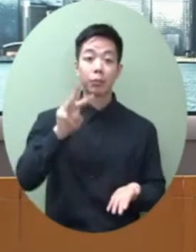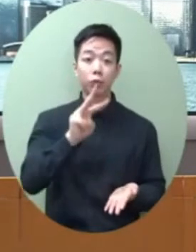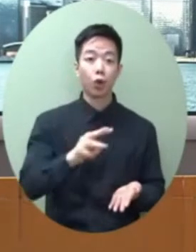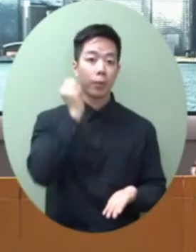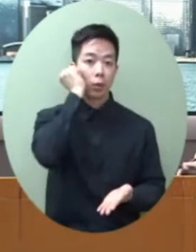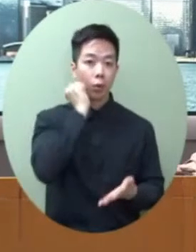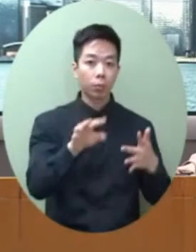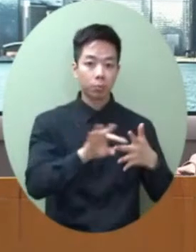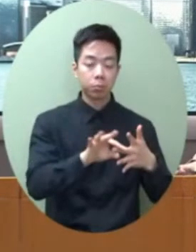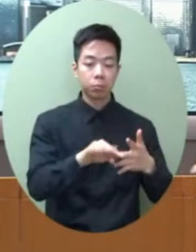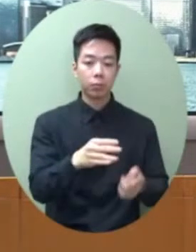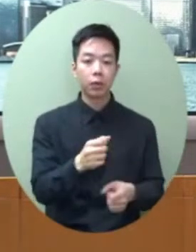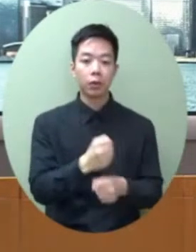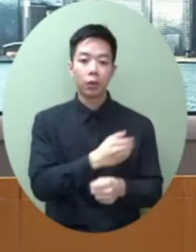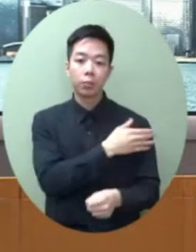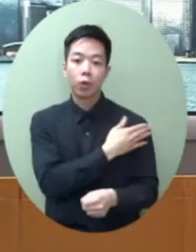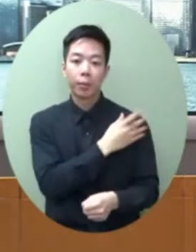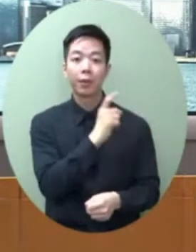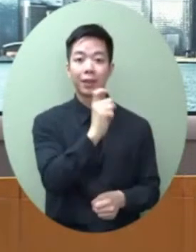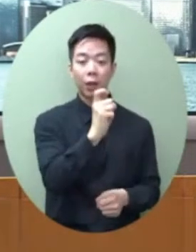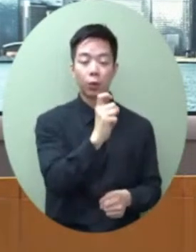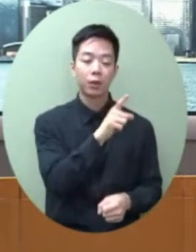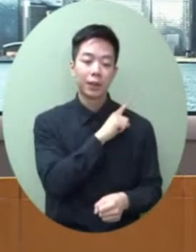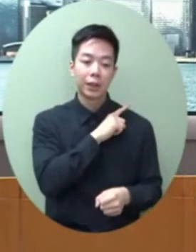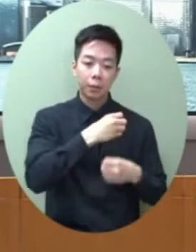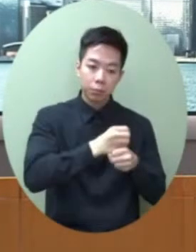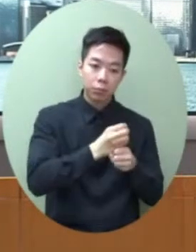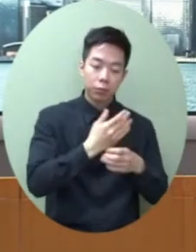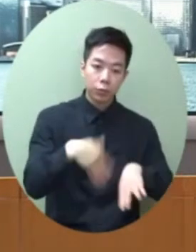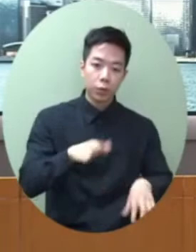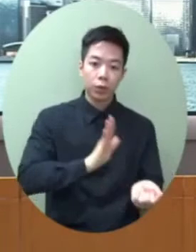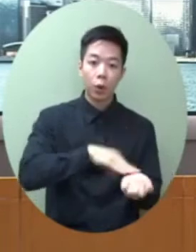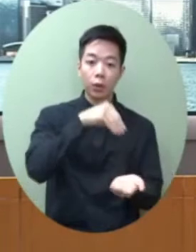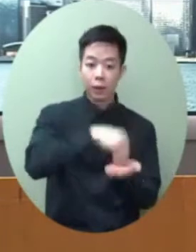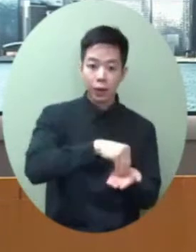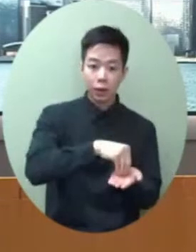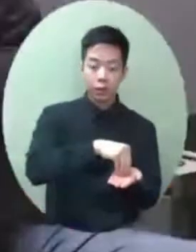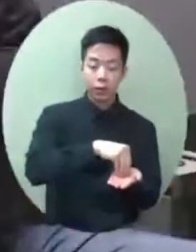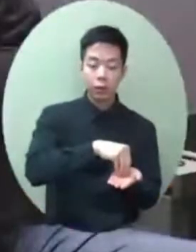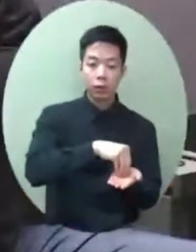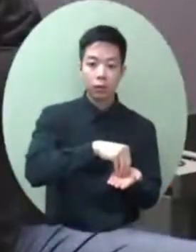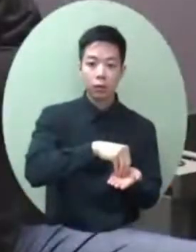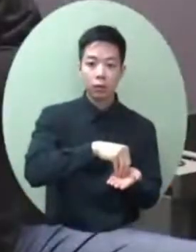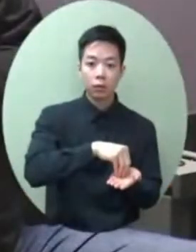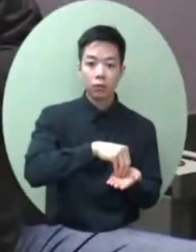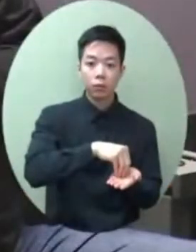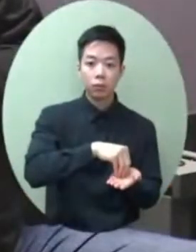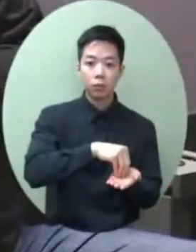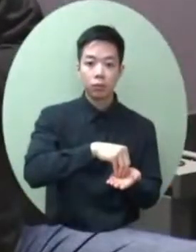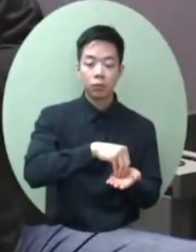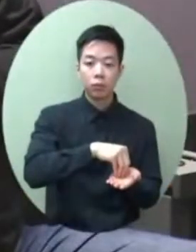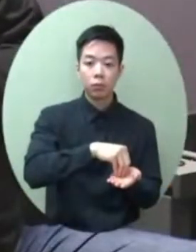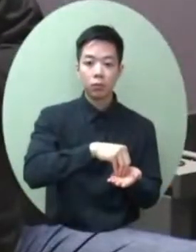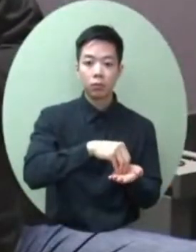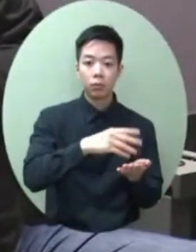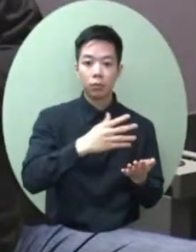For the Samshuifo elderly home, 9 staff self-test themselves